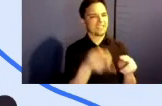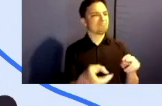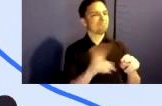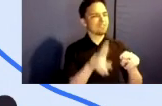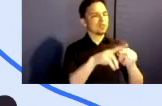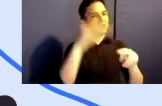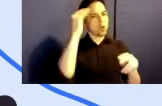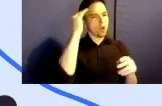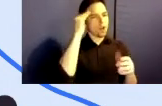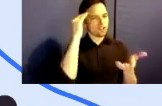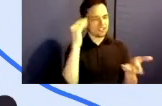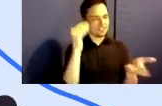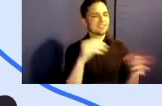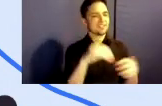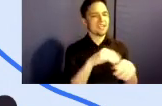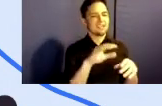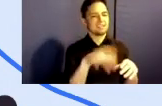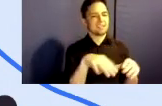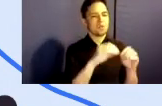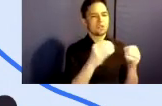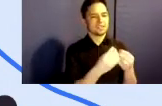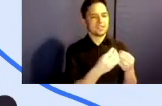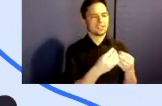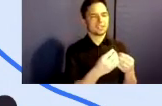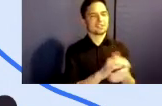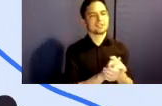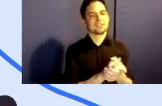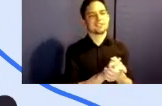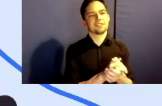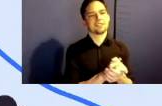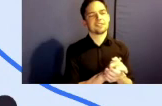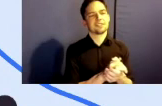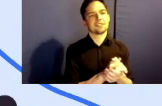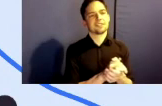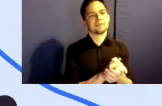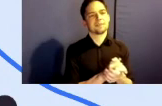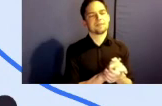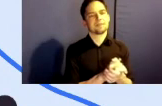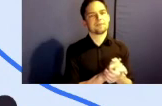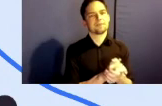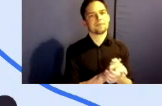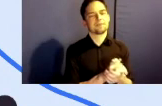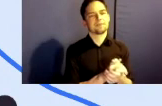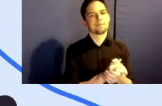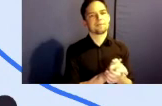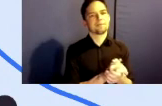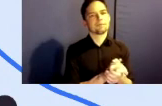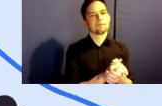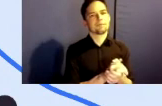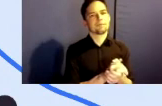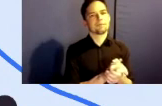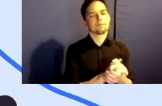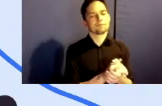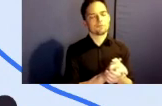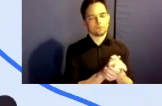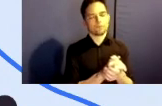awareness in the organization, and an increase like consideration